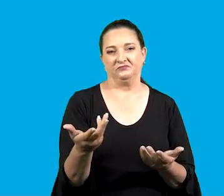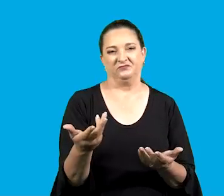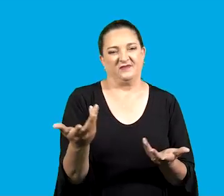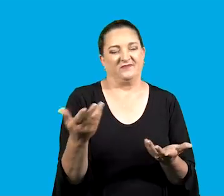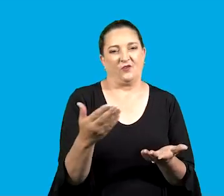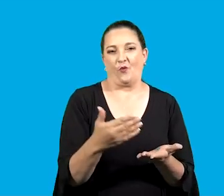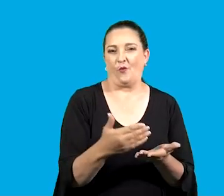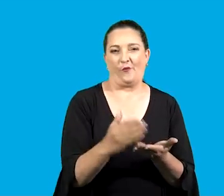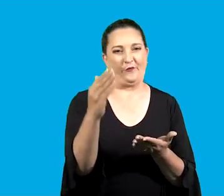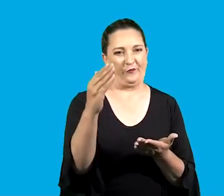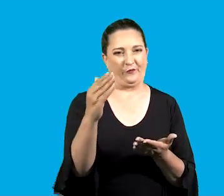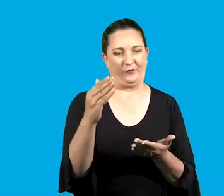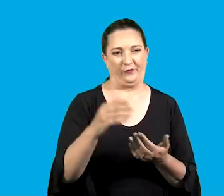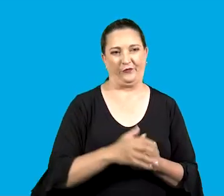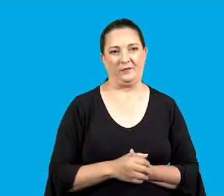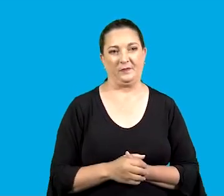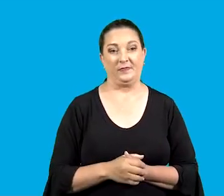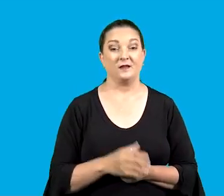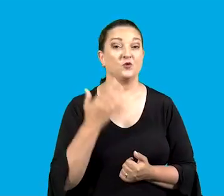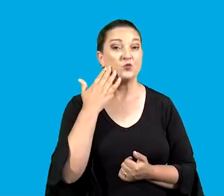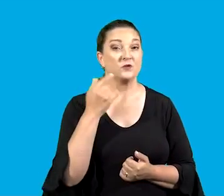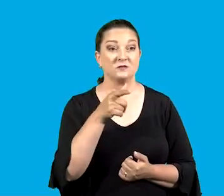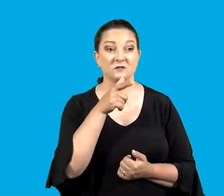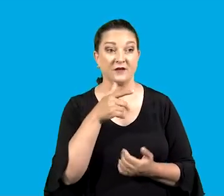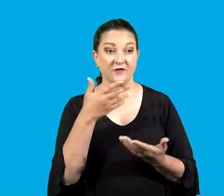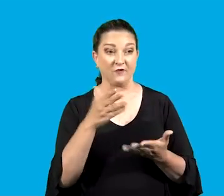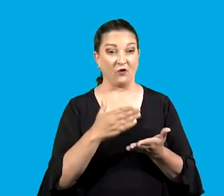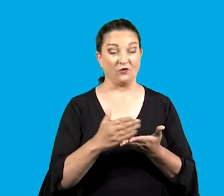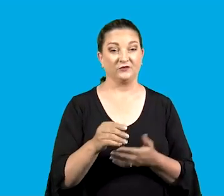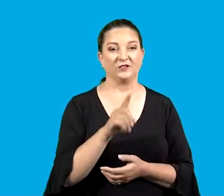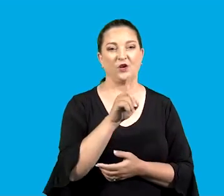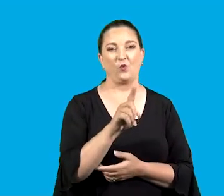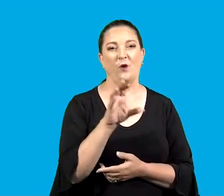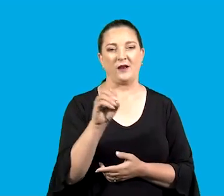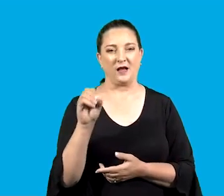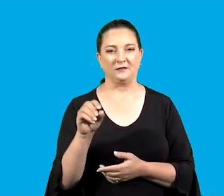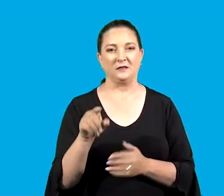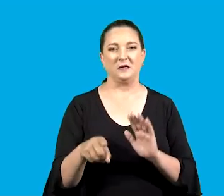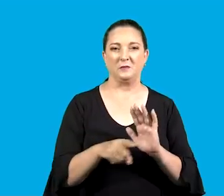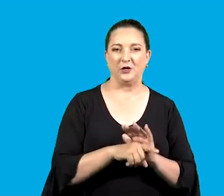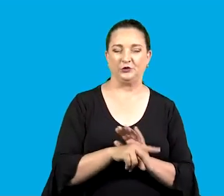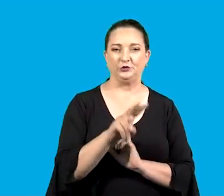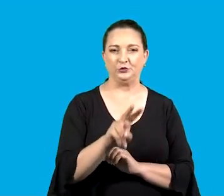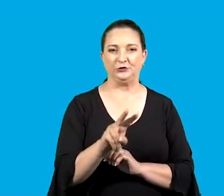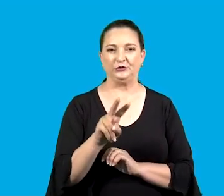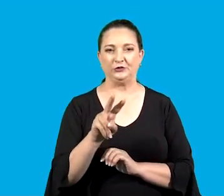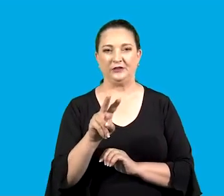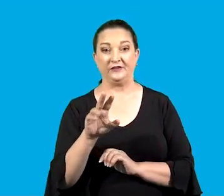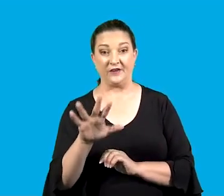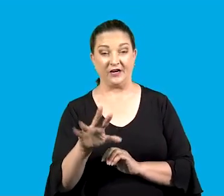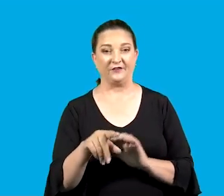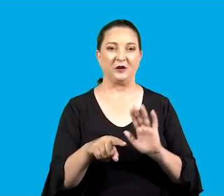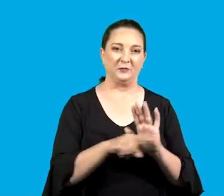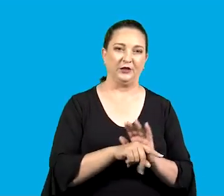get the balance that is written off, you simply say 100 minus 20 minus 55 minus 22, and it will give